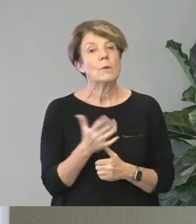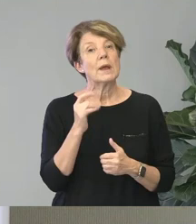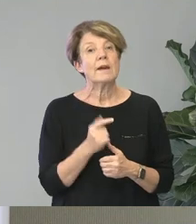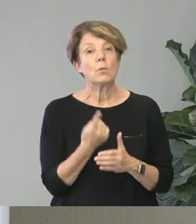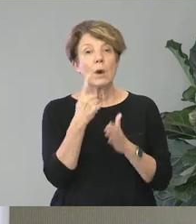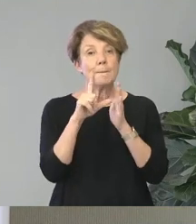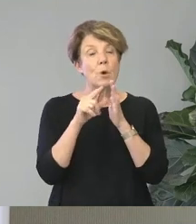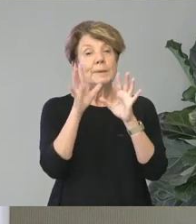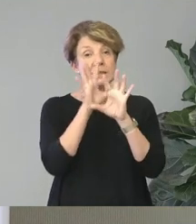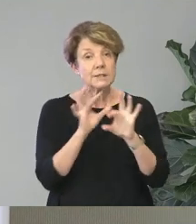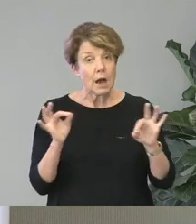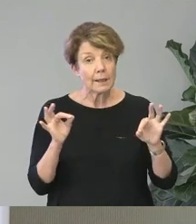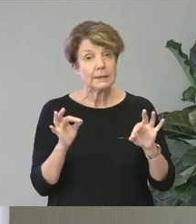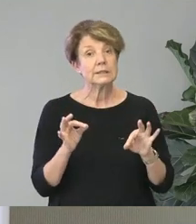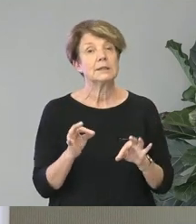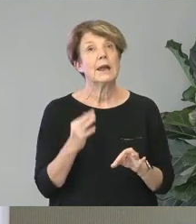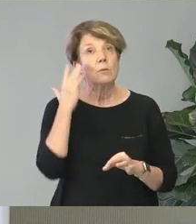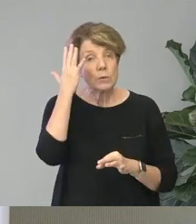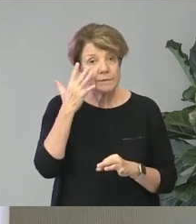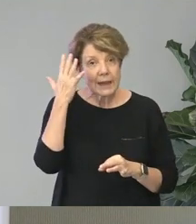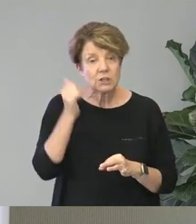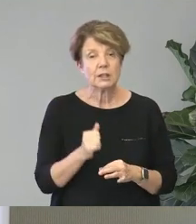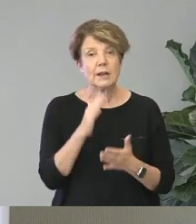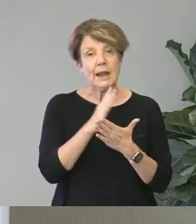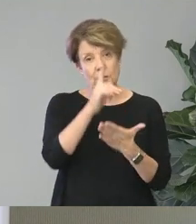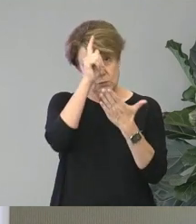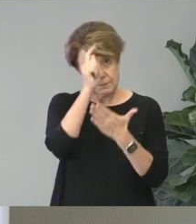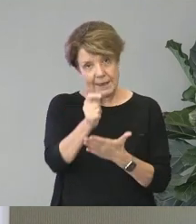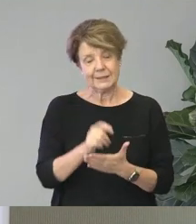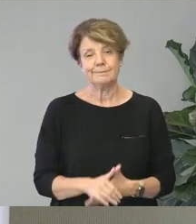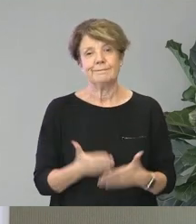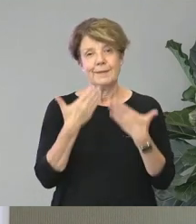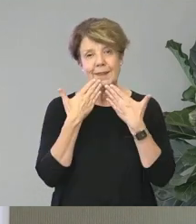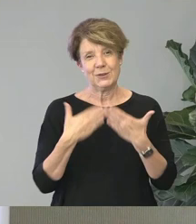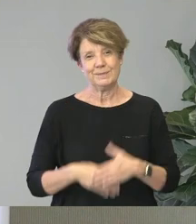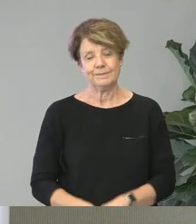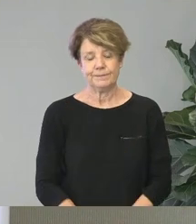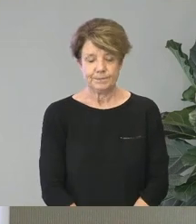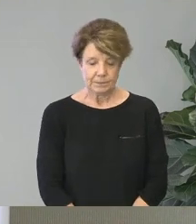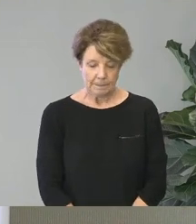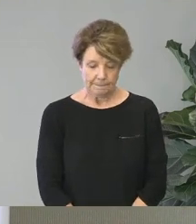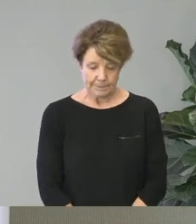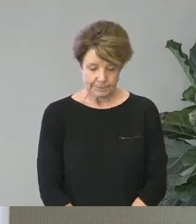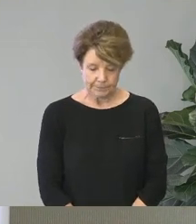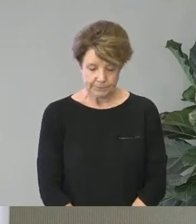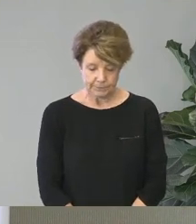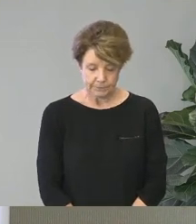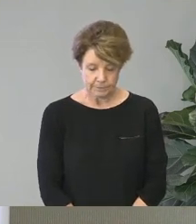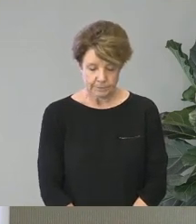and a moment of reflection and paying respect, thank you.